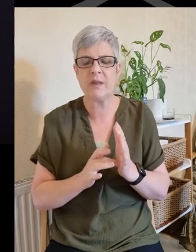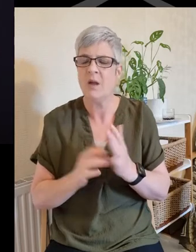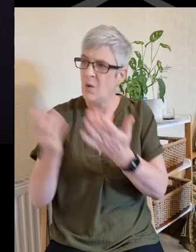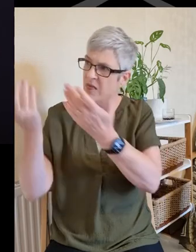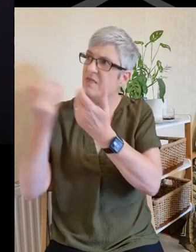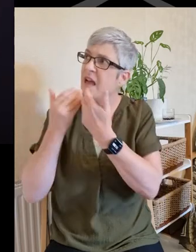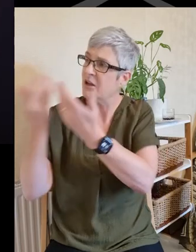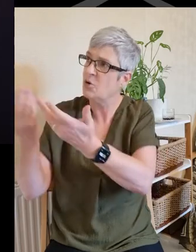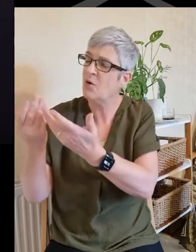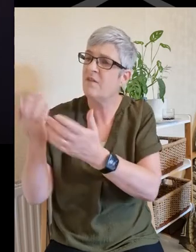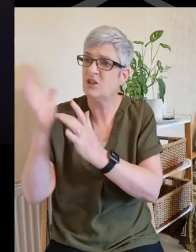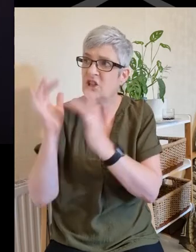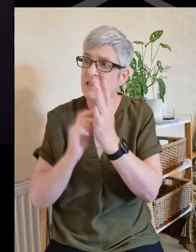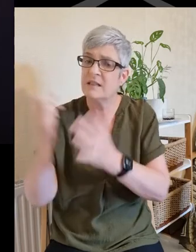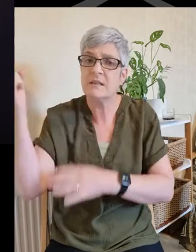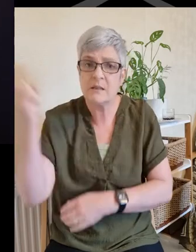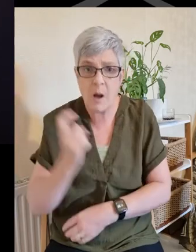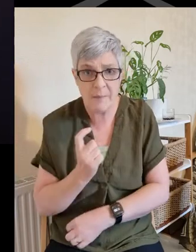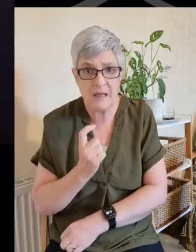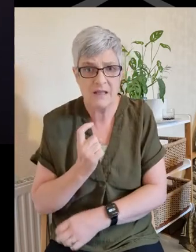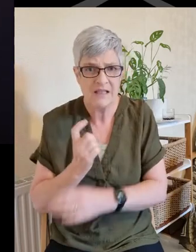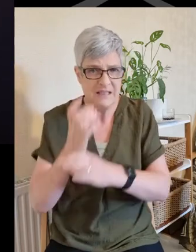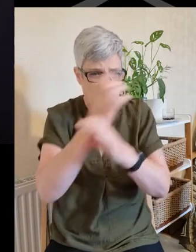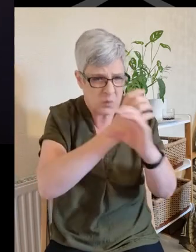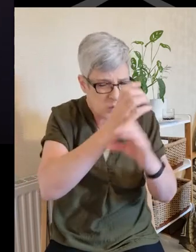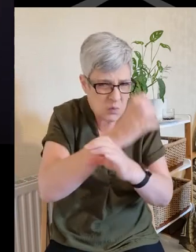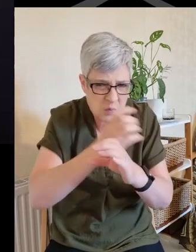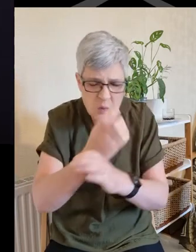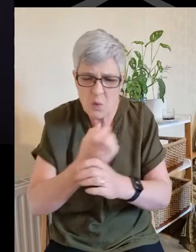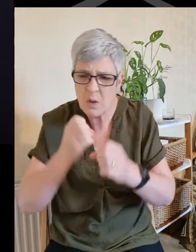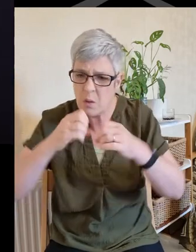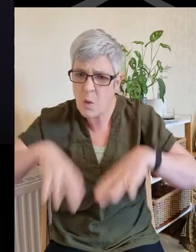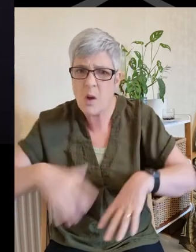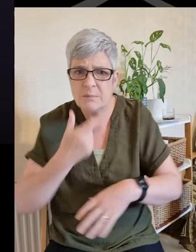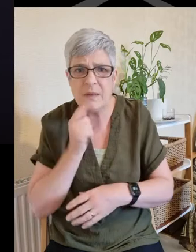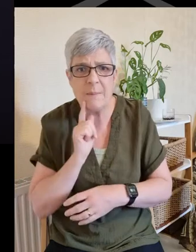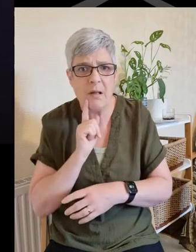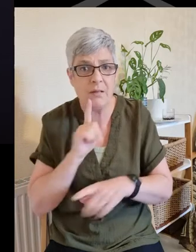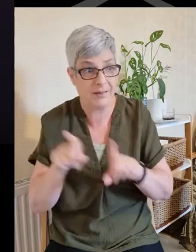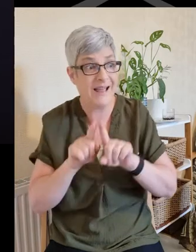We thank you for Jesus coming, his seeking out lost people like us,